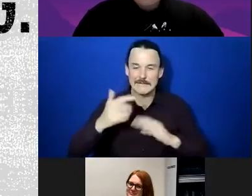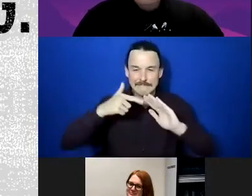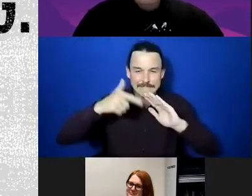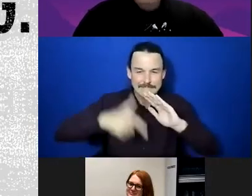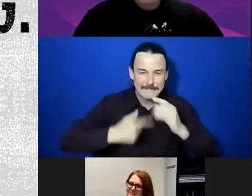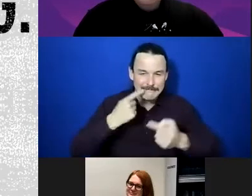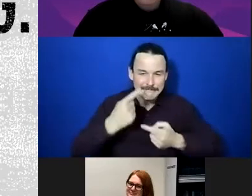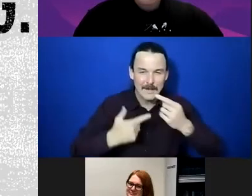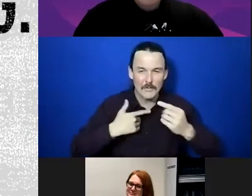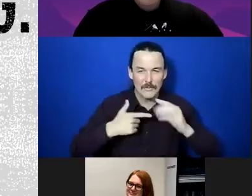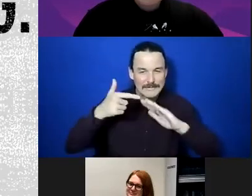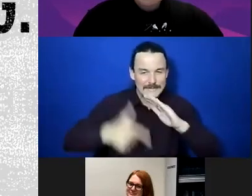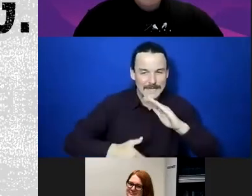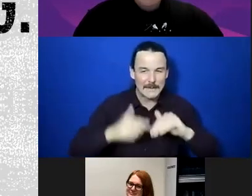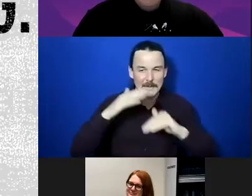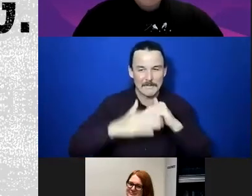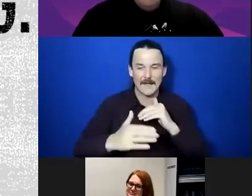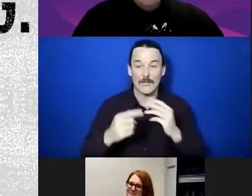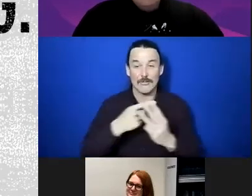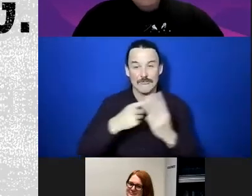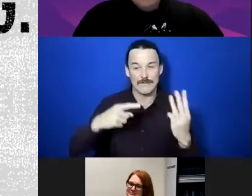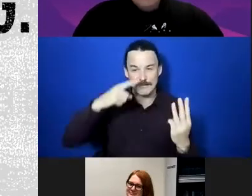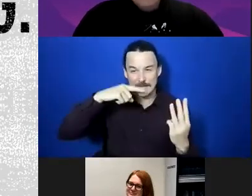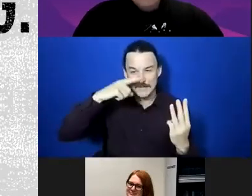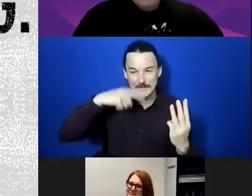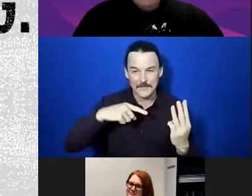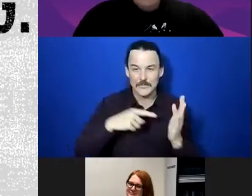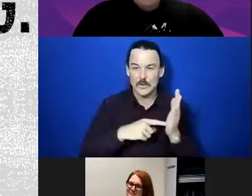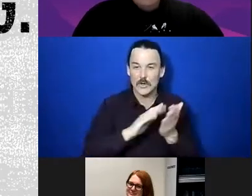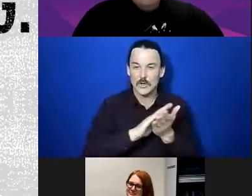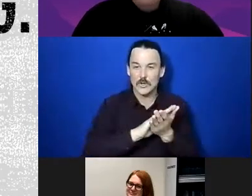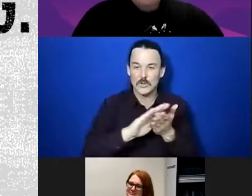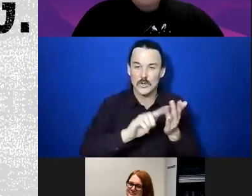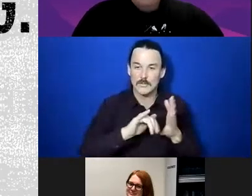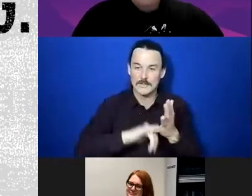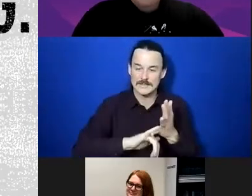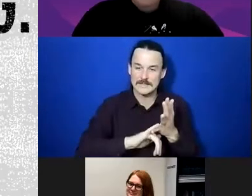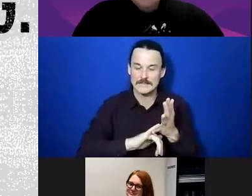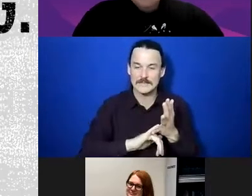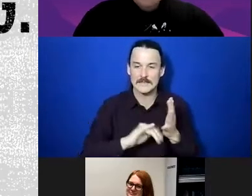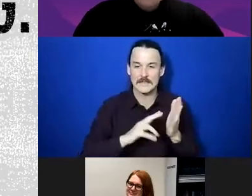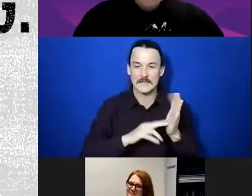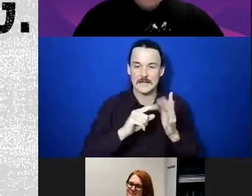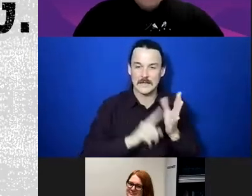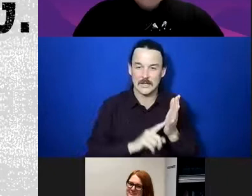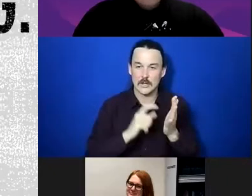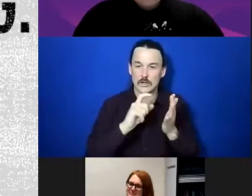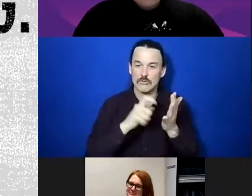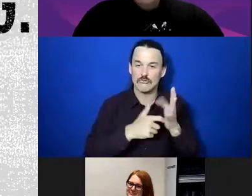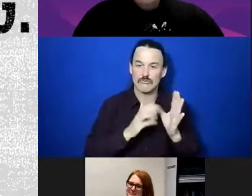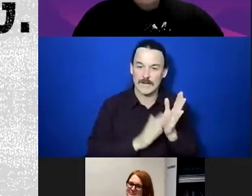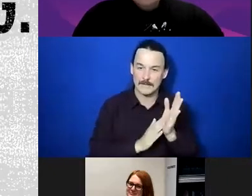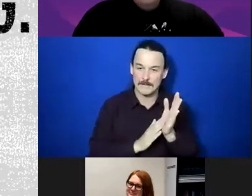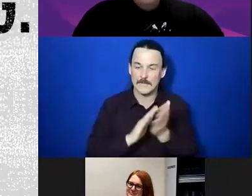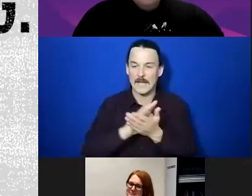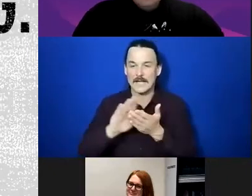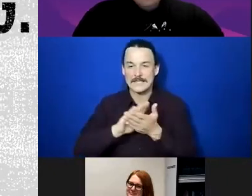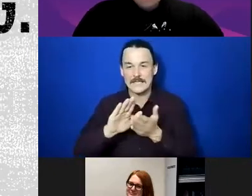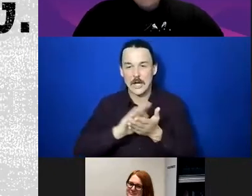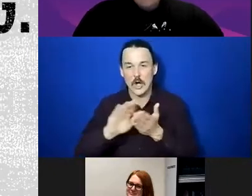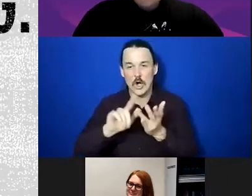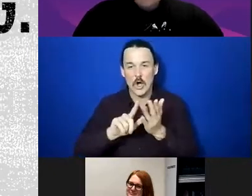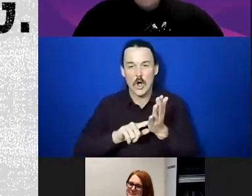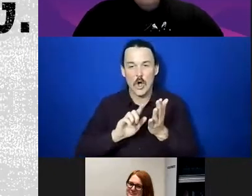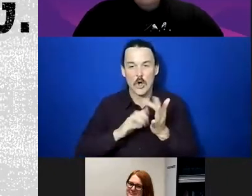killers, Dr. Thomas Neil Cream, H.H. Holmes, and Frederick Moores. These three case